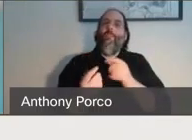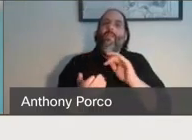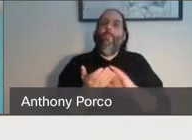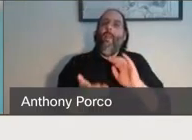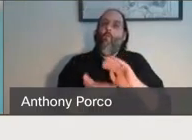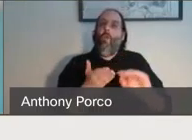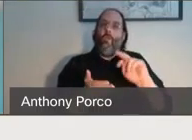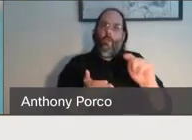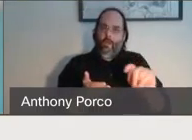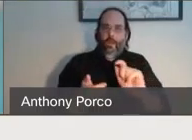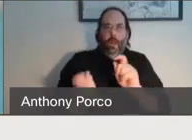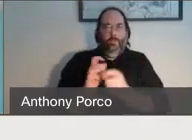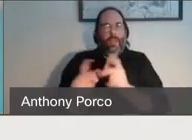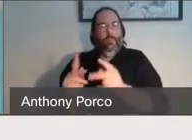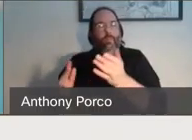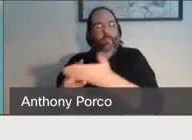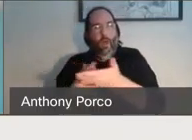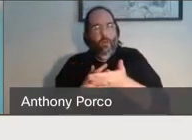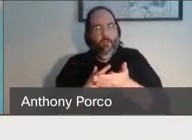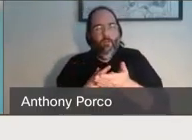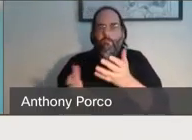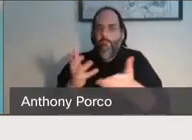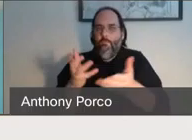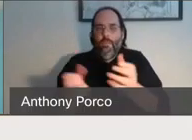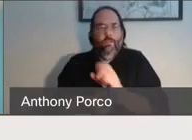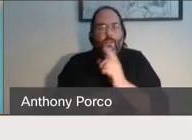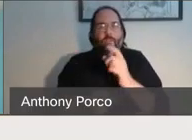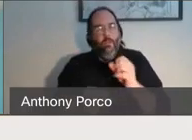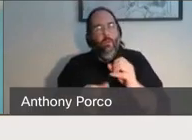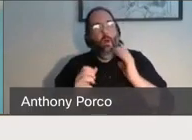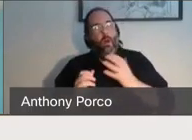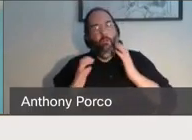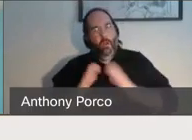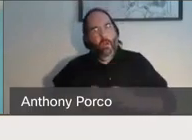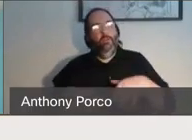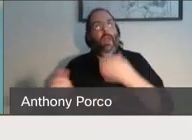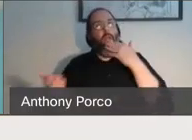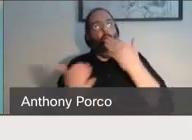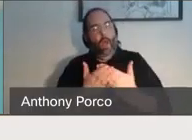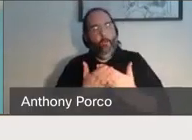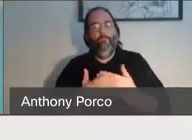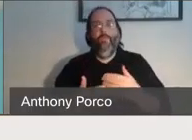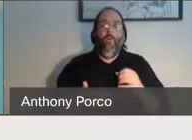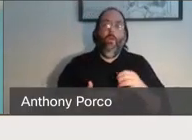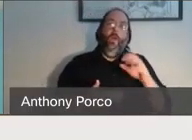file and be able to handle everything for the good and wellness of our clients. So we processed in FY20,